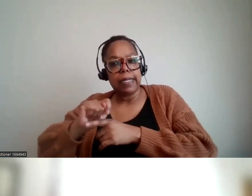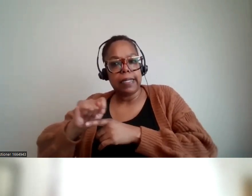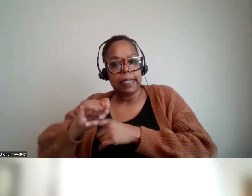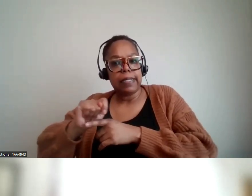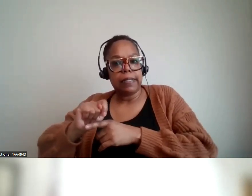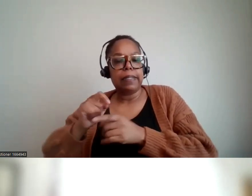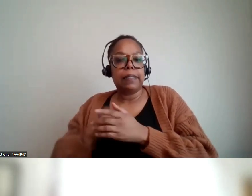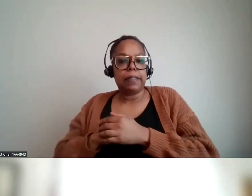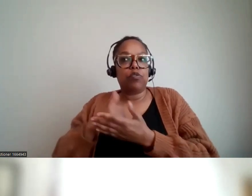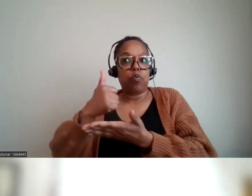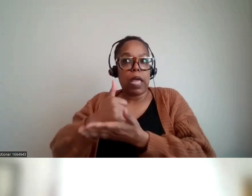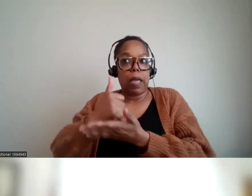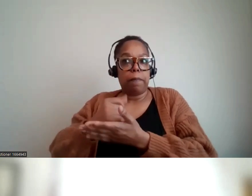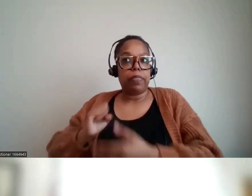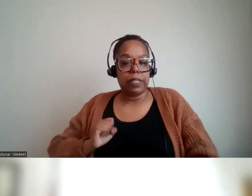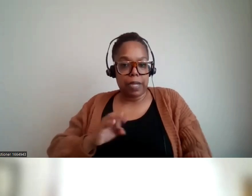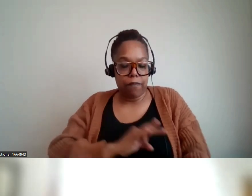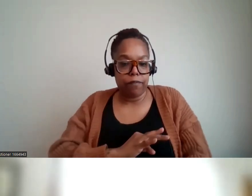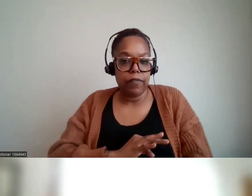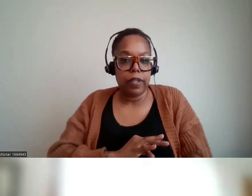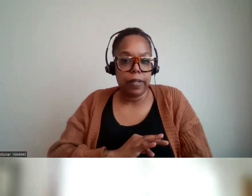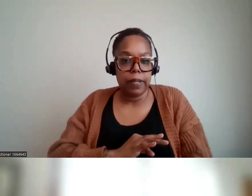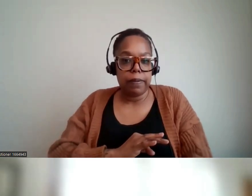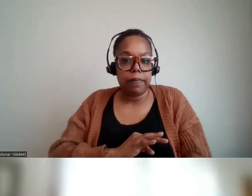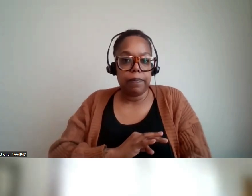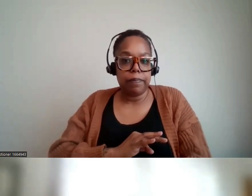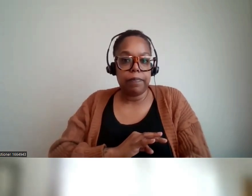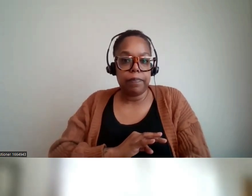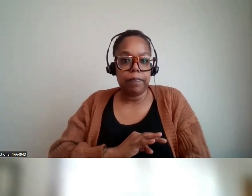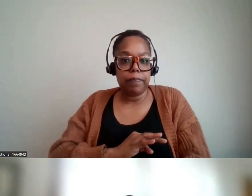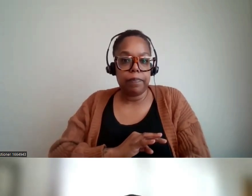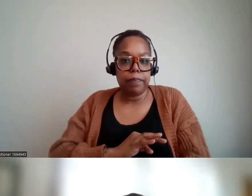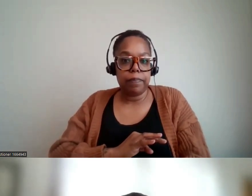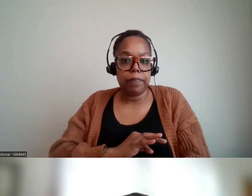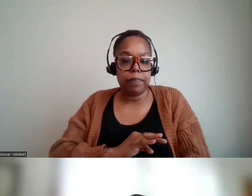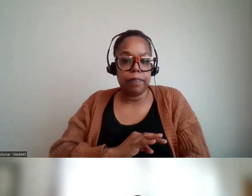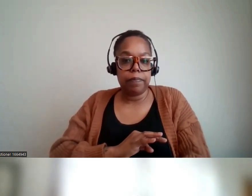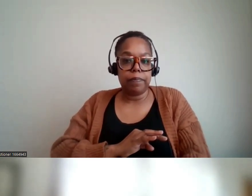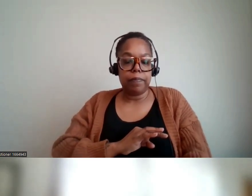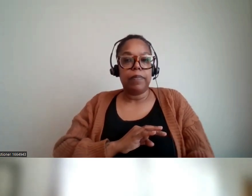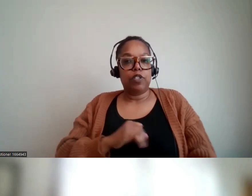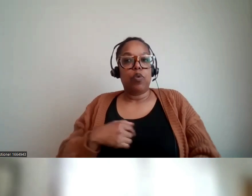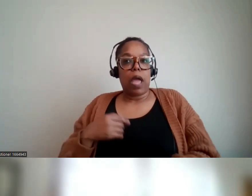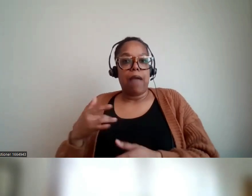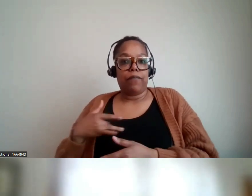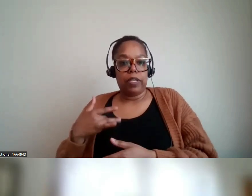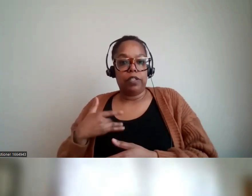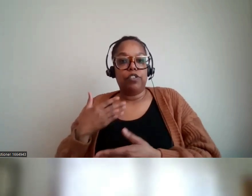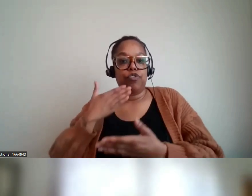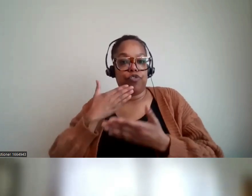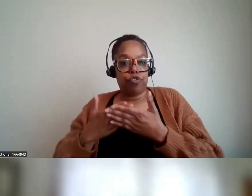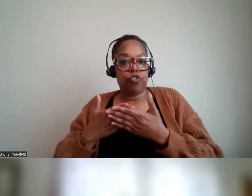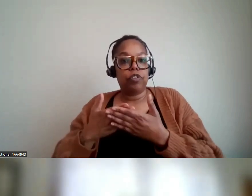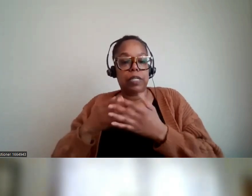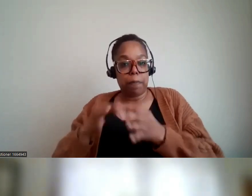help the staff. So I think that's a really important component. And to your point too about per